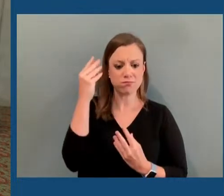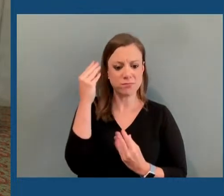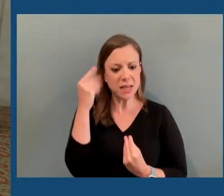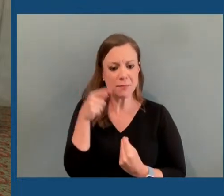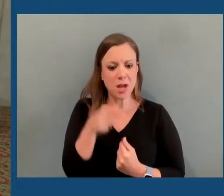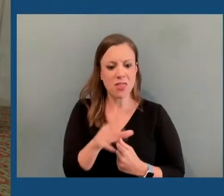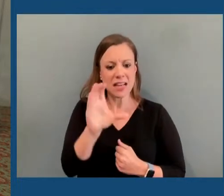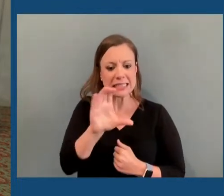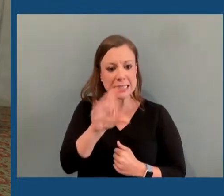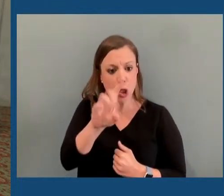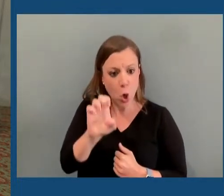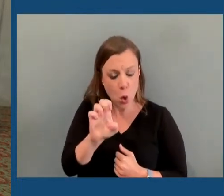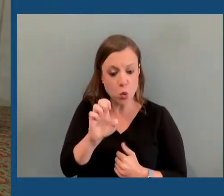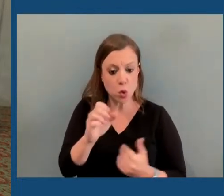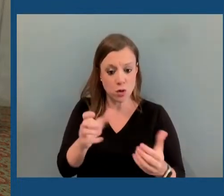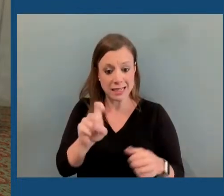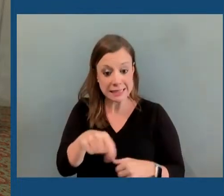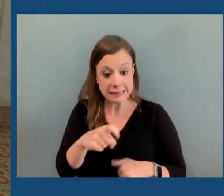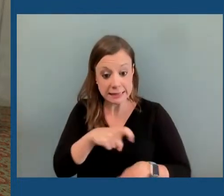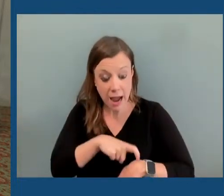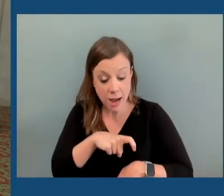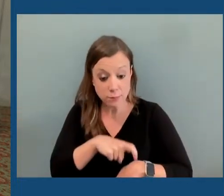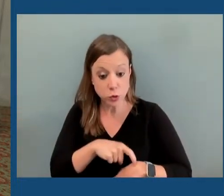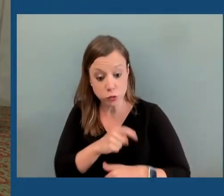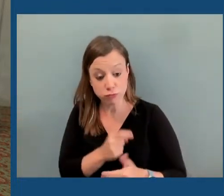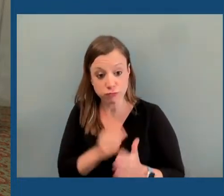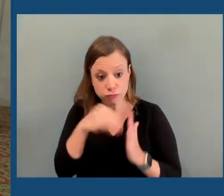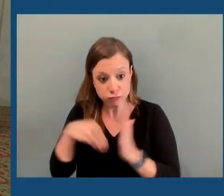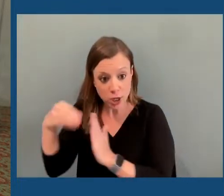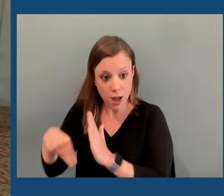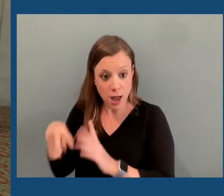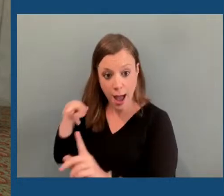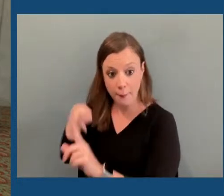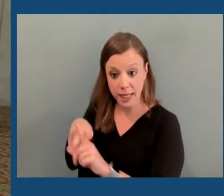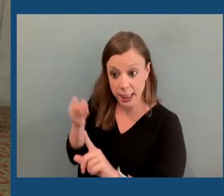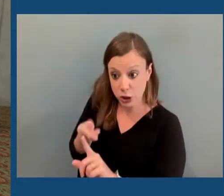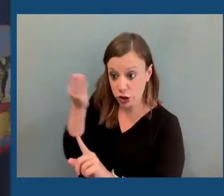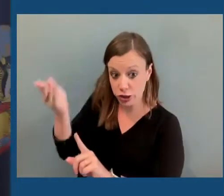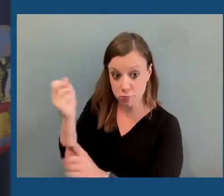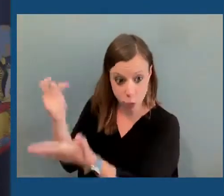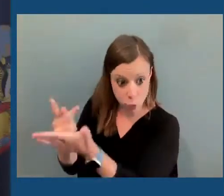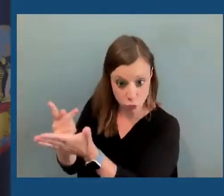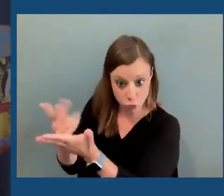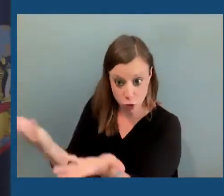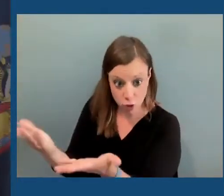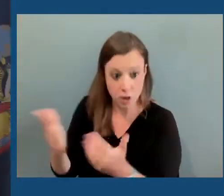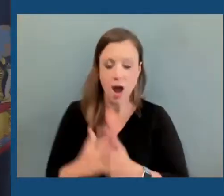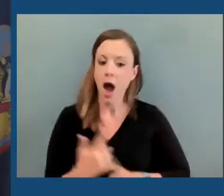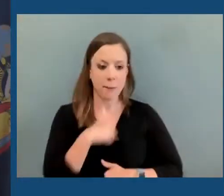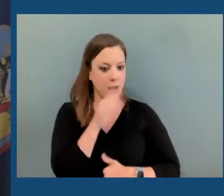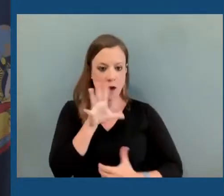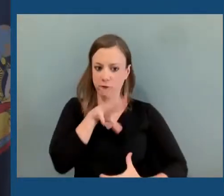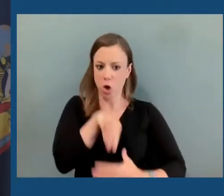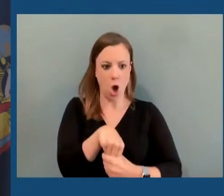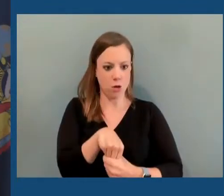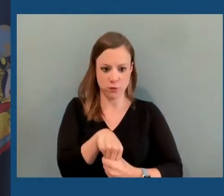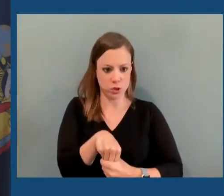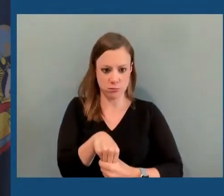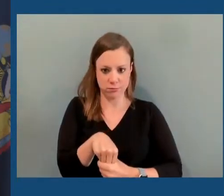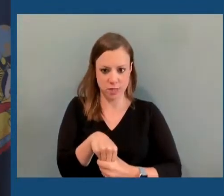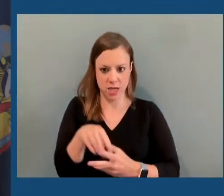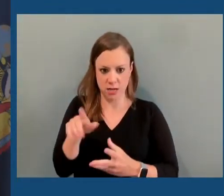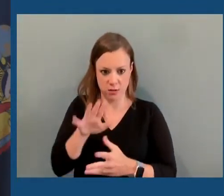that. What do you think about that? I mean, he did contribute to your campaign. I am not getting involved in any of the decisions related to